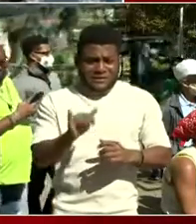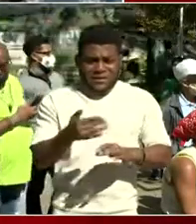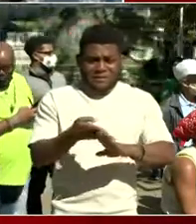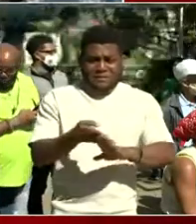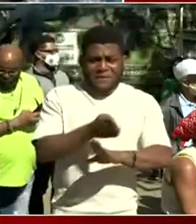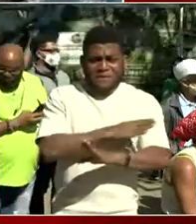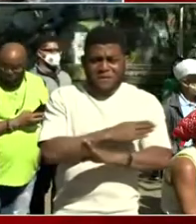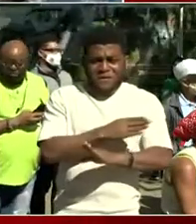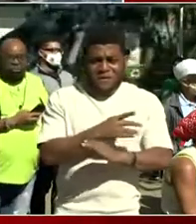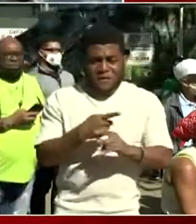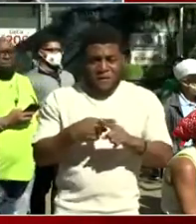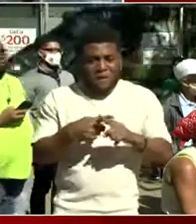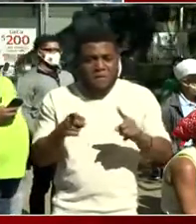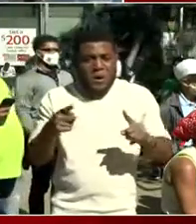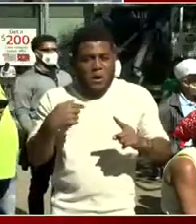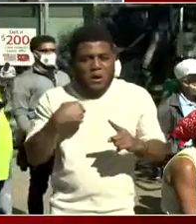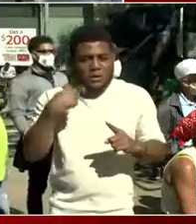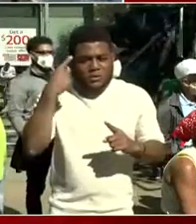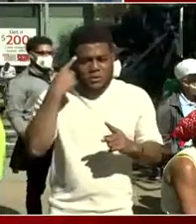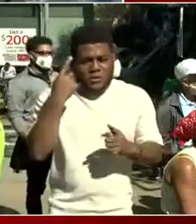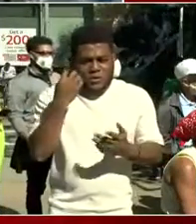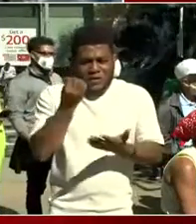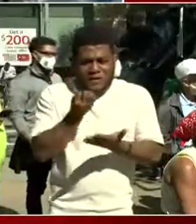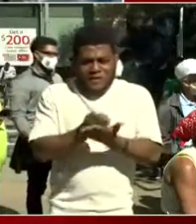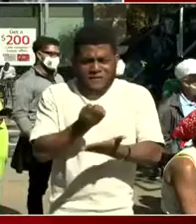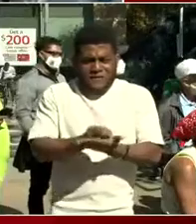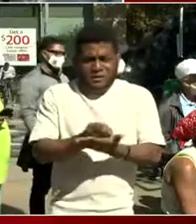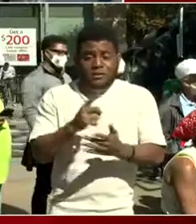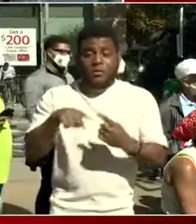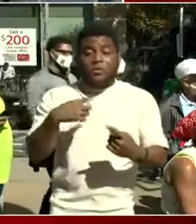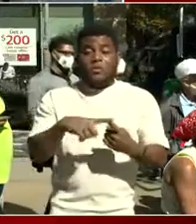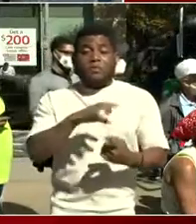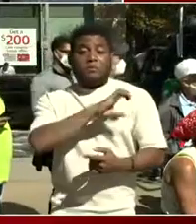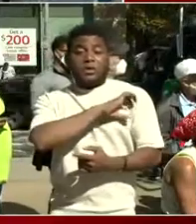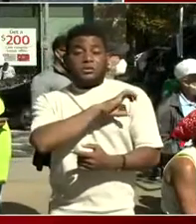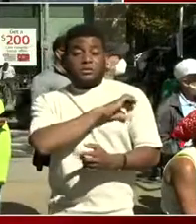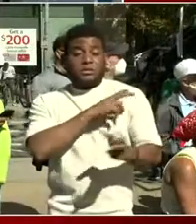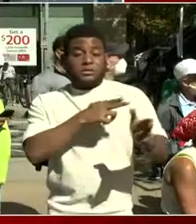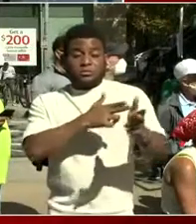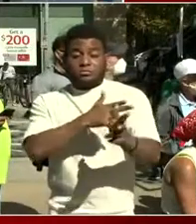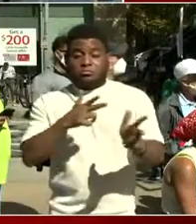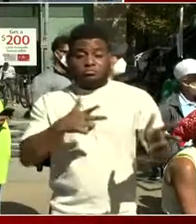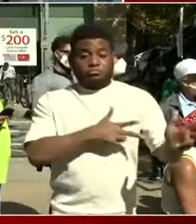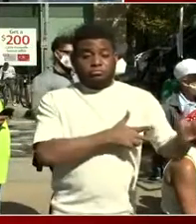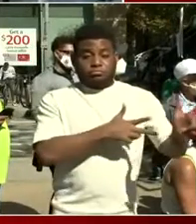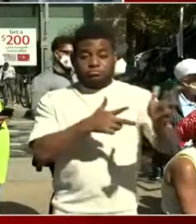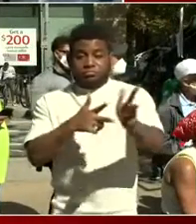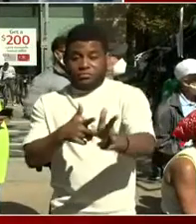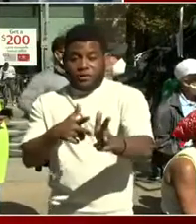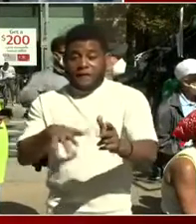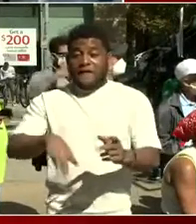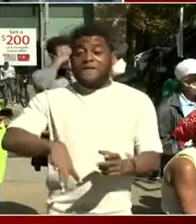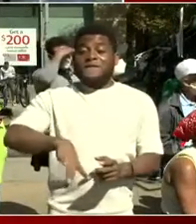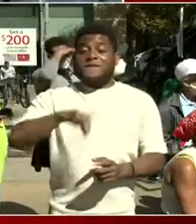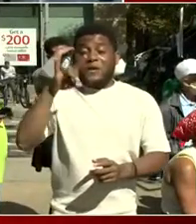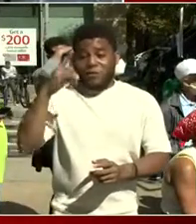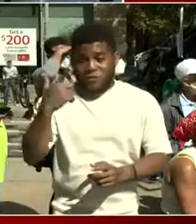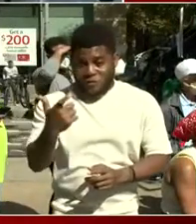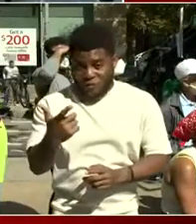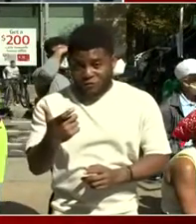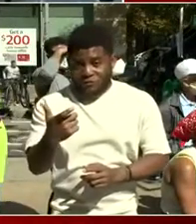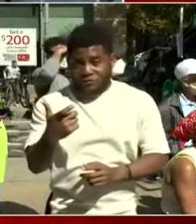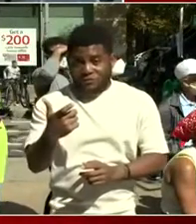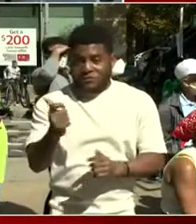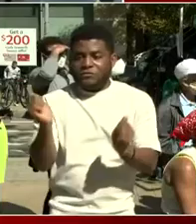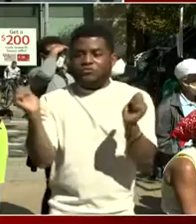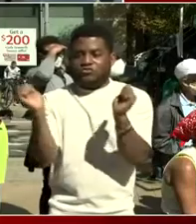that when your officers pull over a car and in the car you find weapons, you make arrests, yet the U.S. Attorney's Office